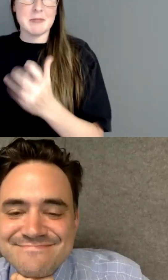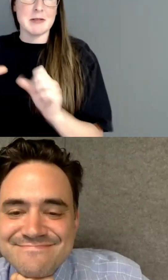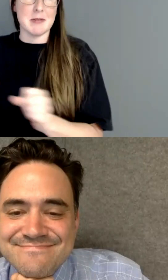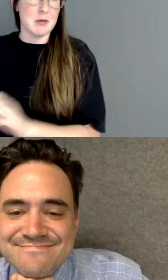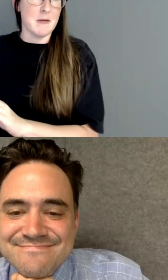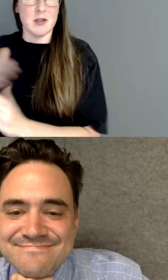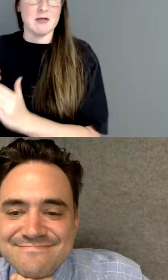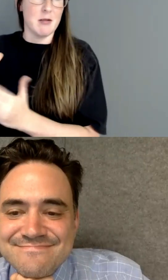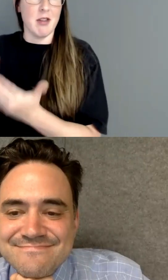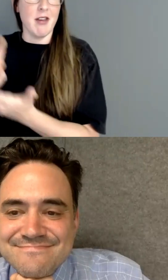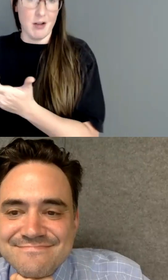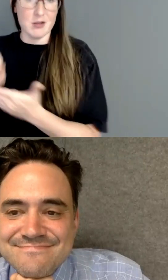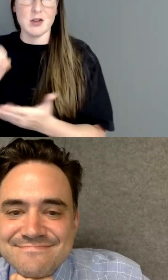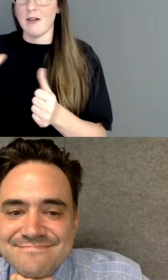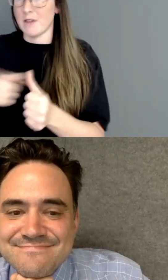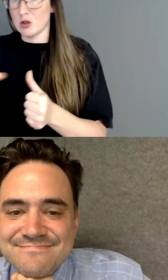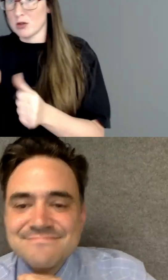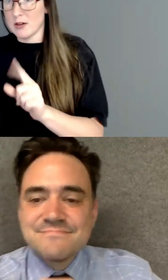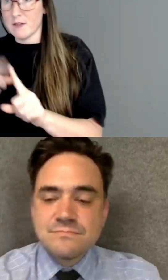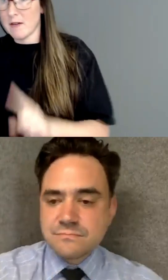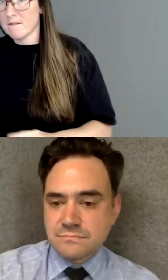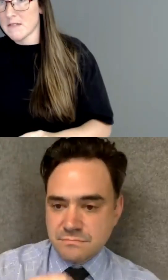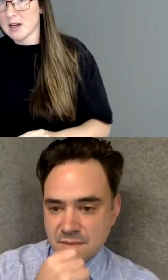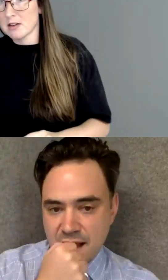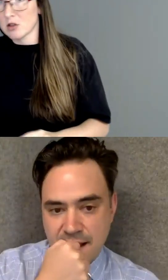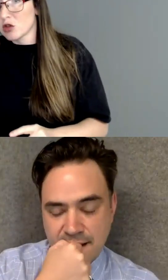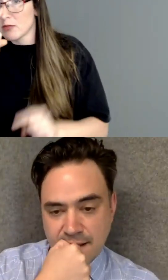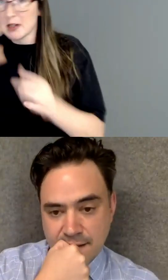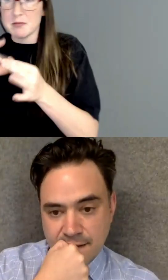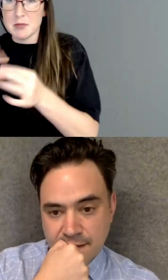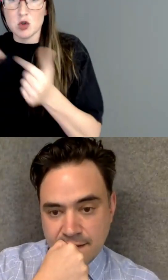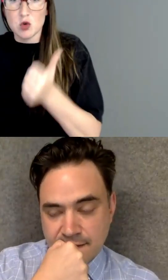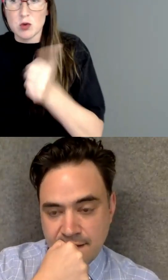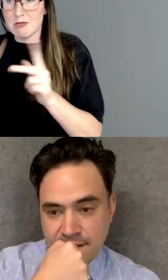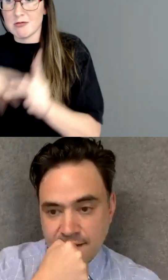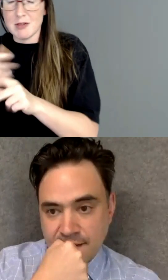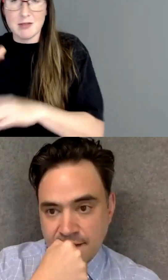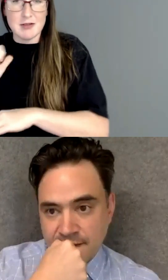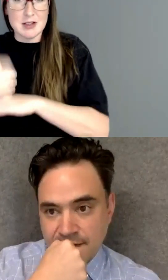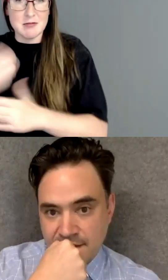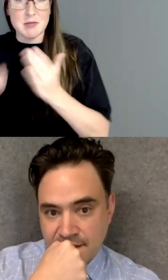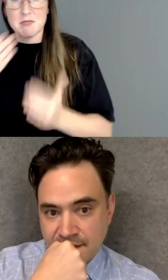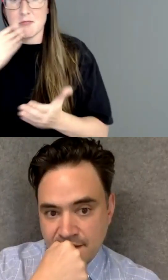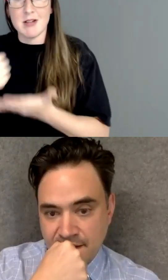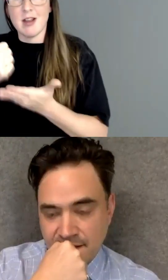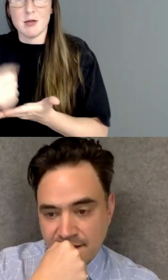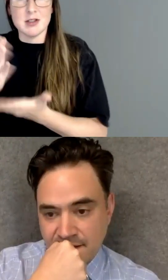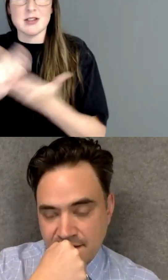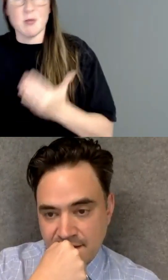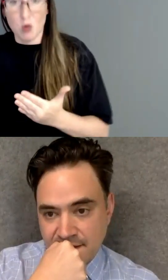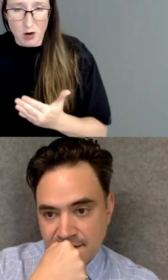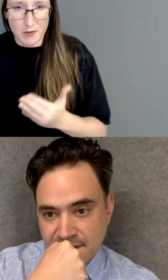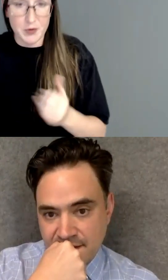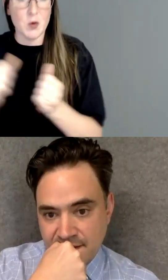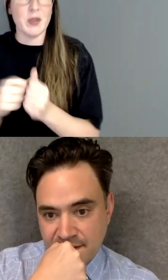So first question was from Vanessa. Can you speak to which types of settings might best help someone with